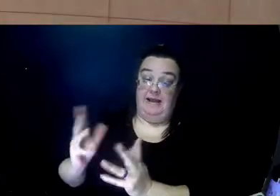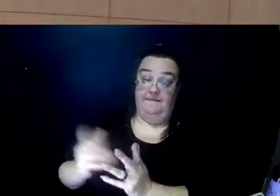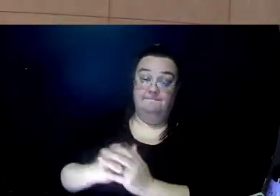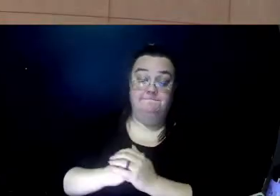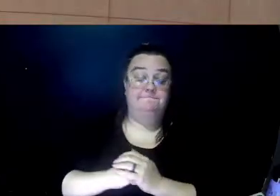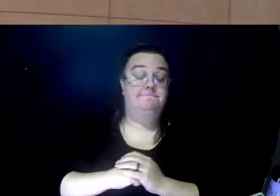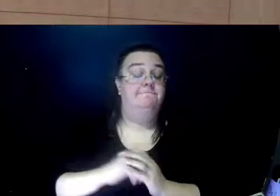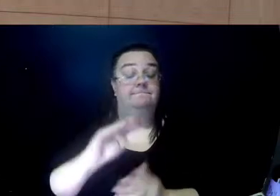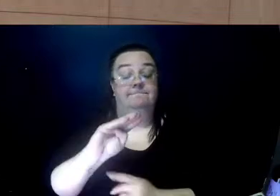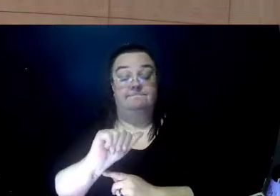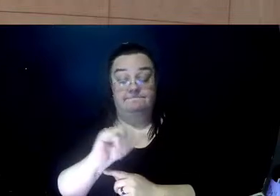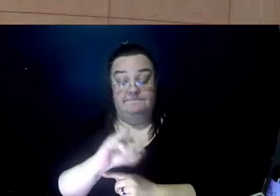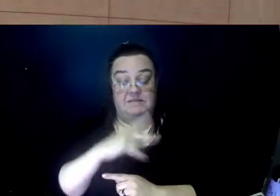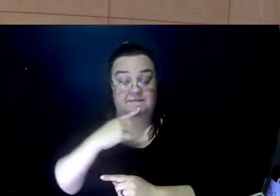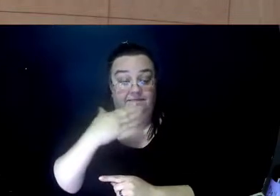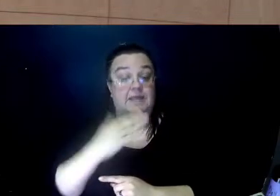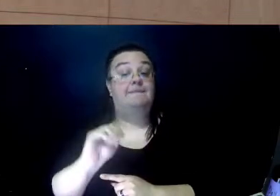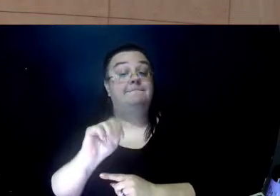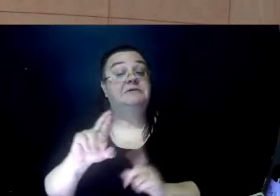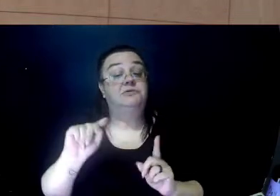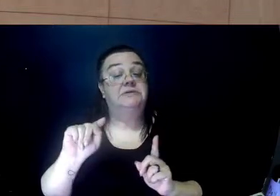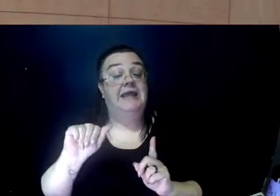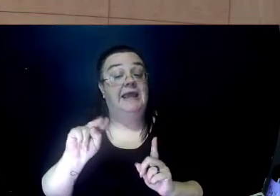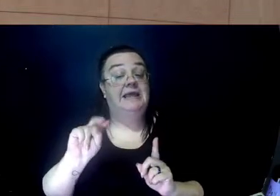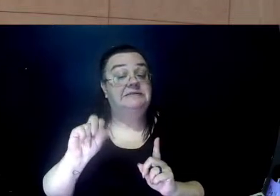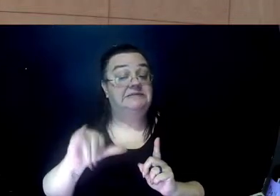Thank you. Mr. Tanzi.